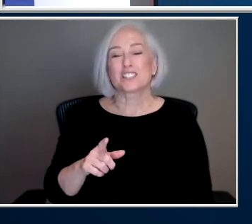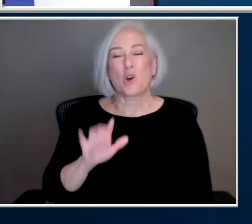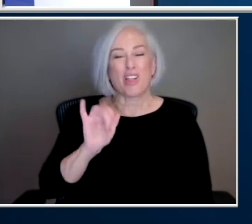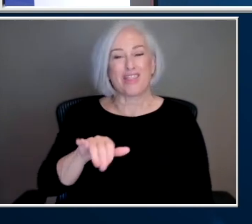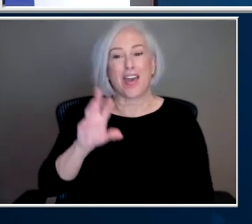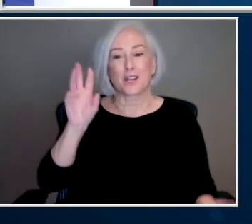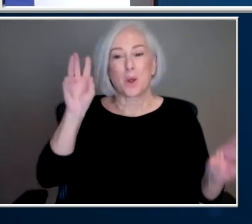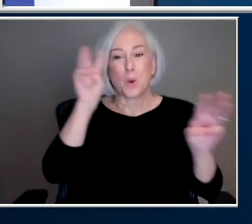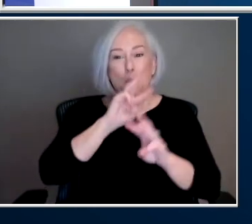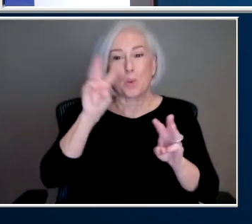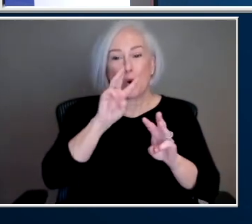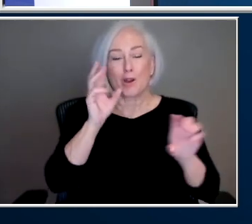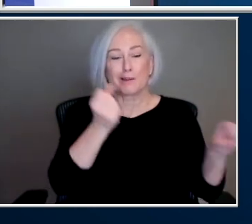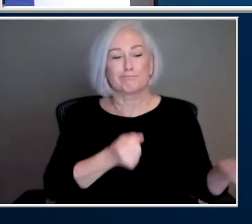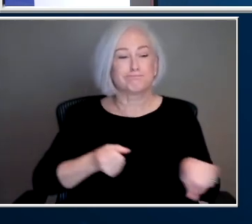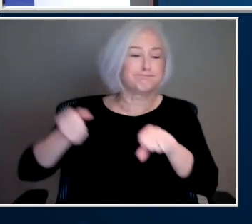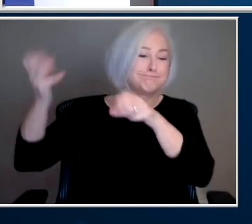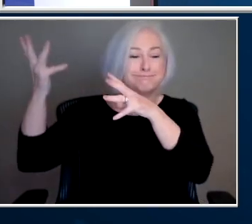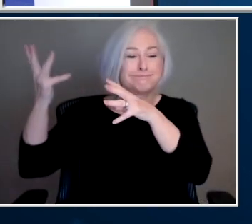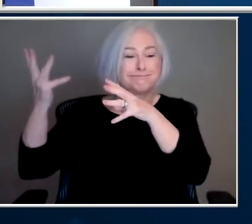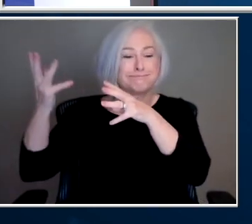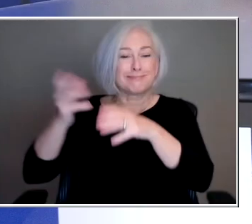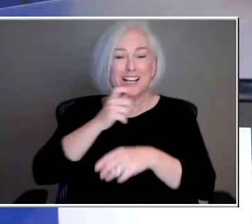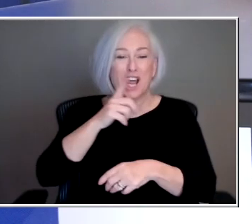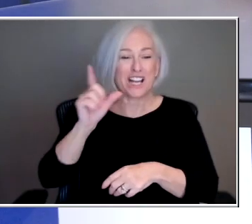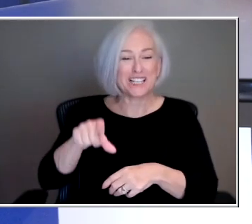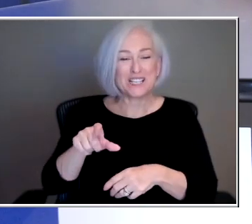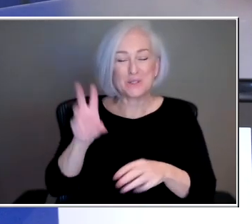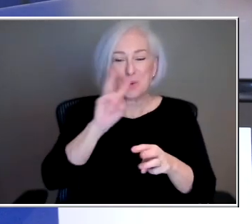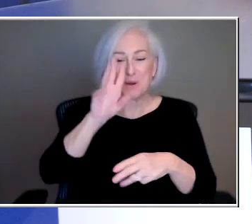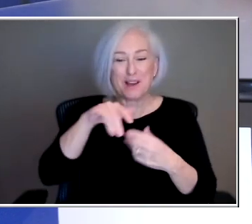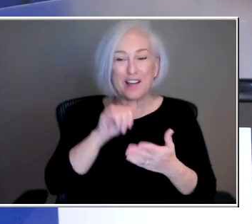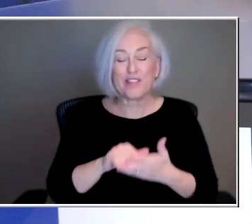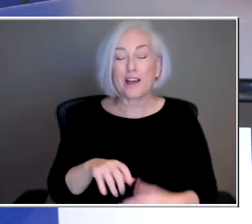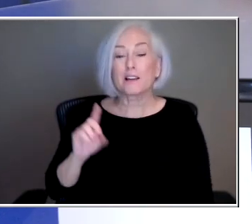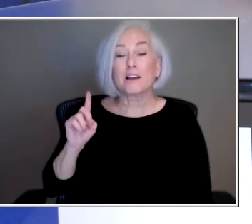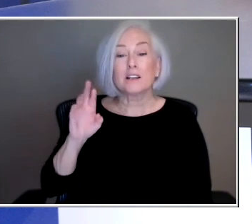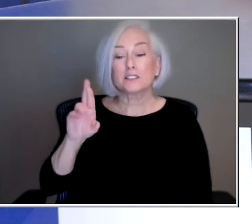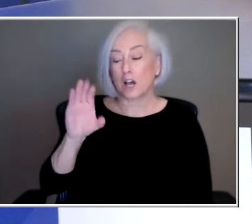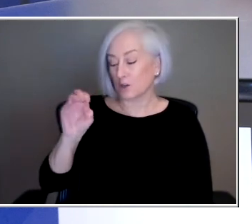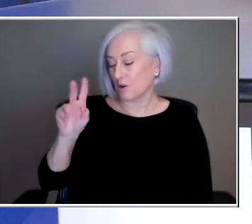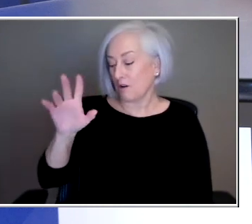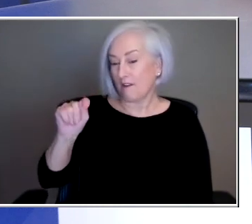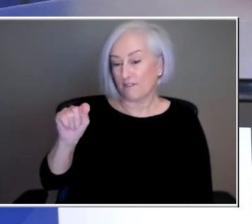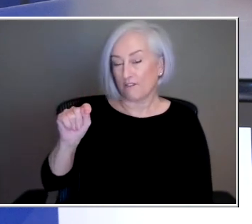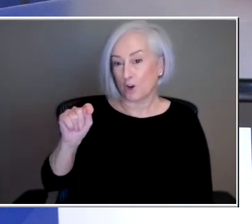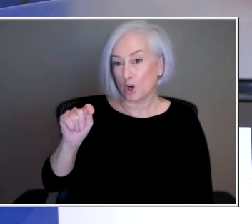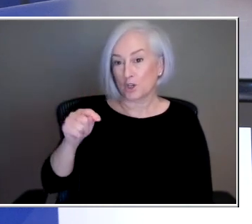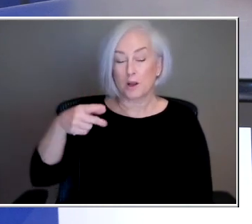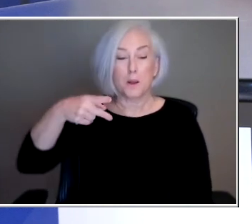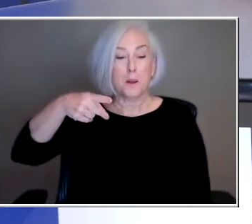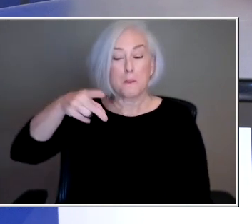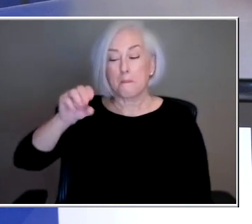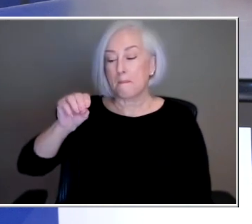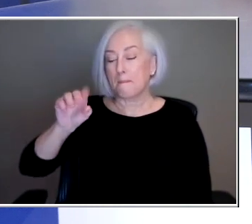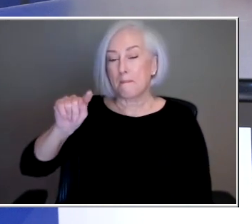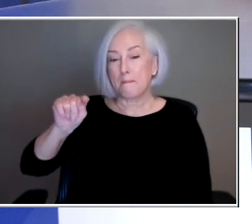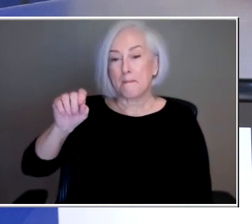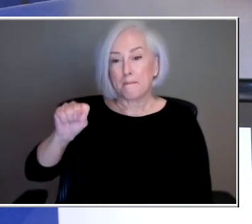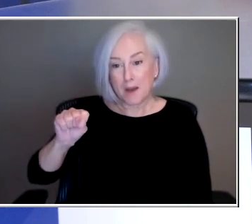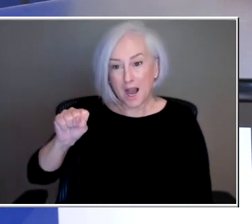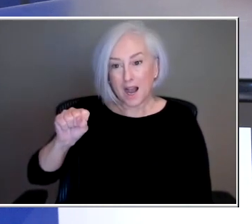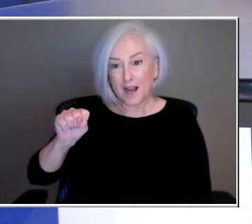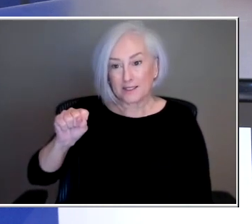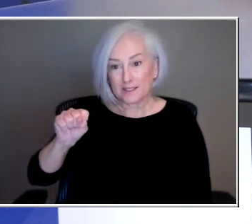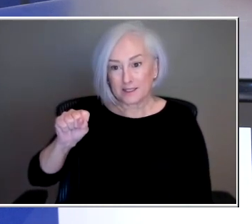worry away, because you don't need to worry about that. And Dr. Comfort, when we talk about POTS is under... It's one condition under the bigger umbrella of